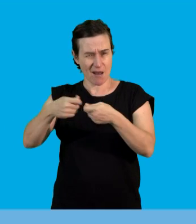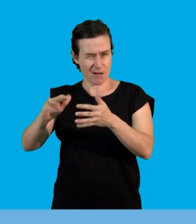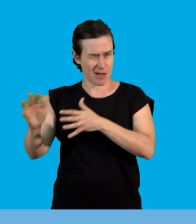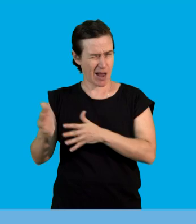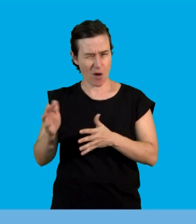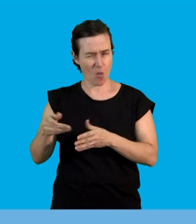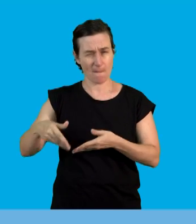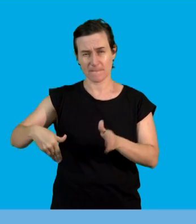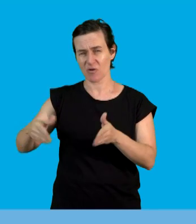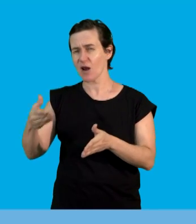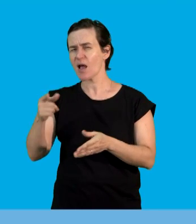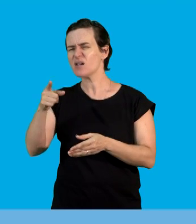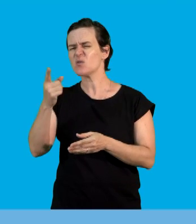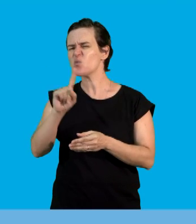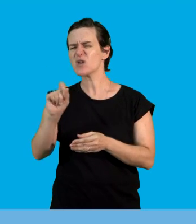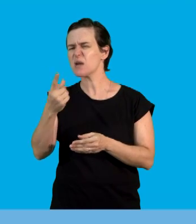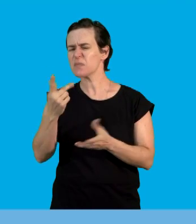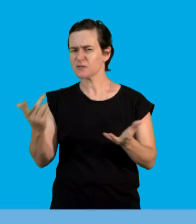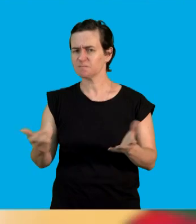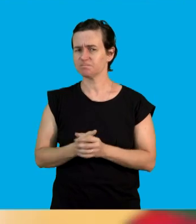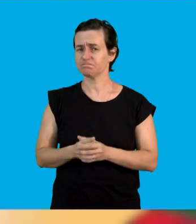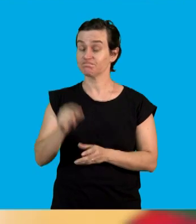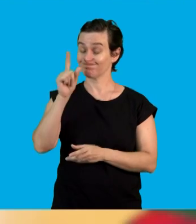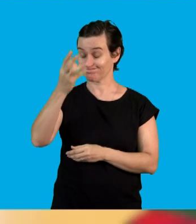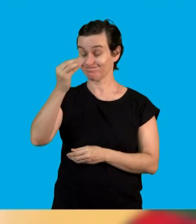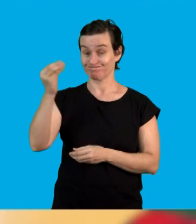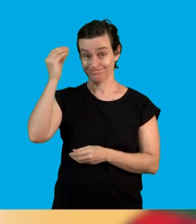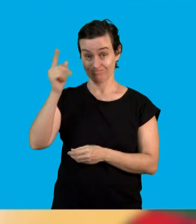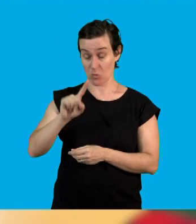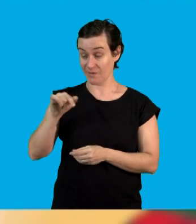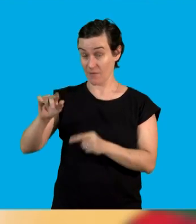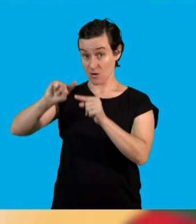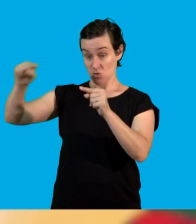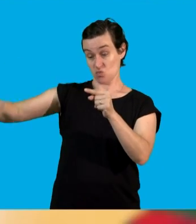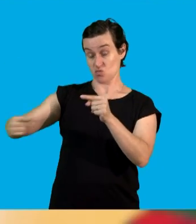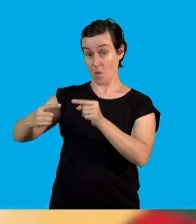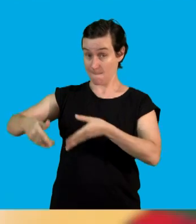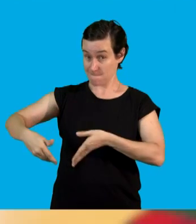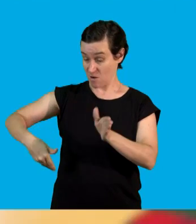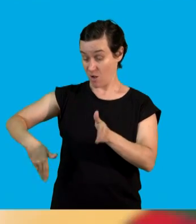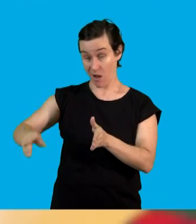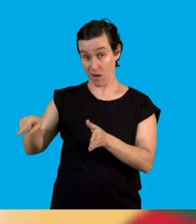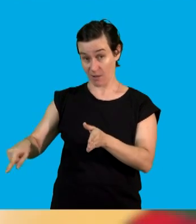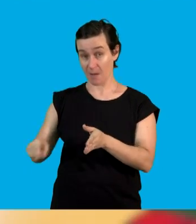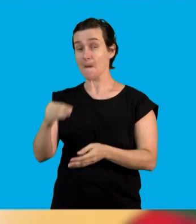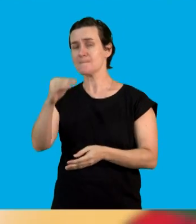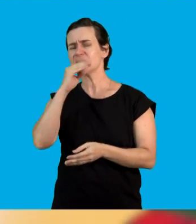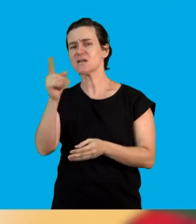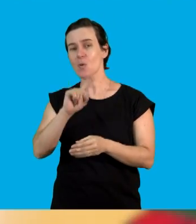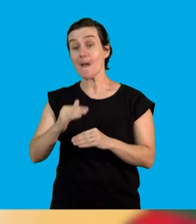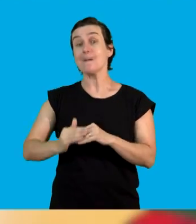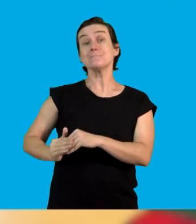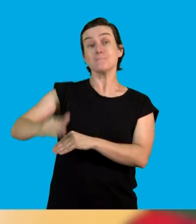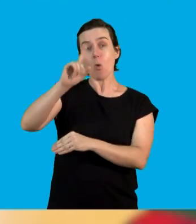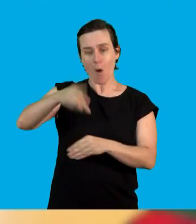them? Number 1, we need to remember that if your circuit is a parallel circuit, that means there's going to be more than